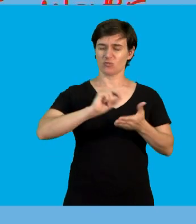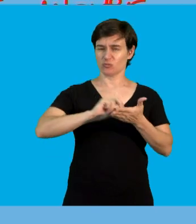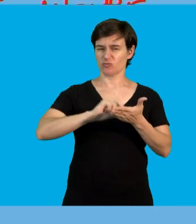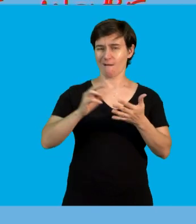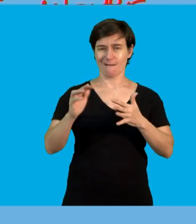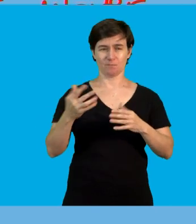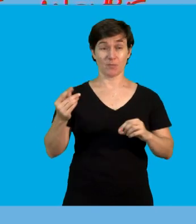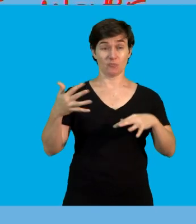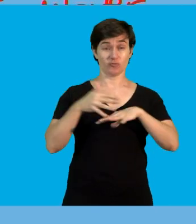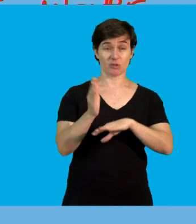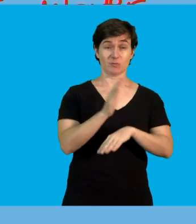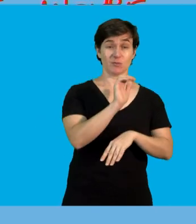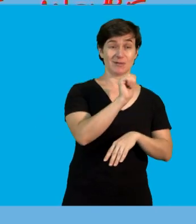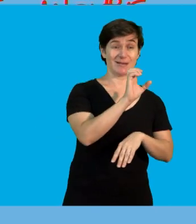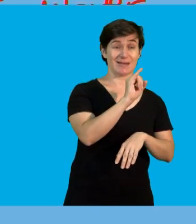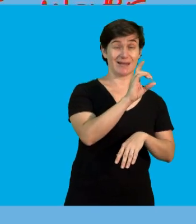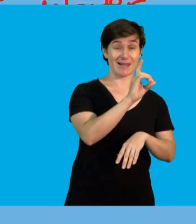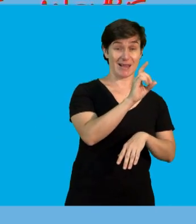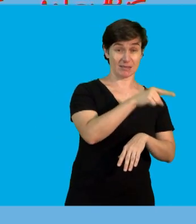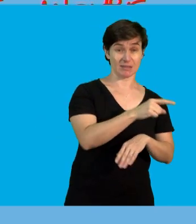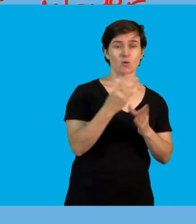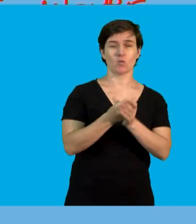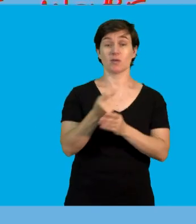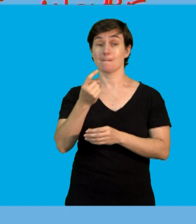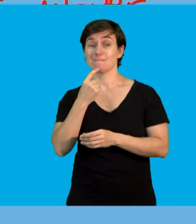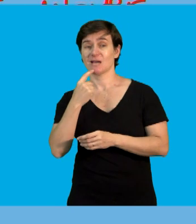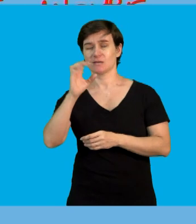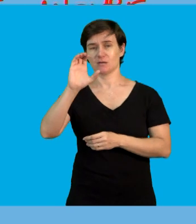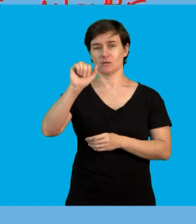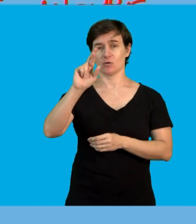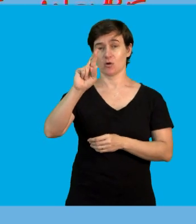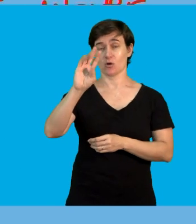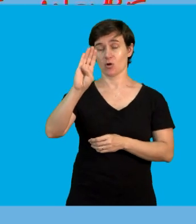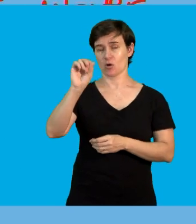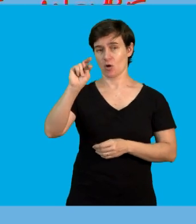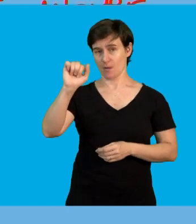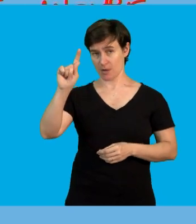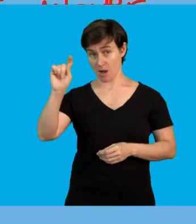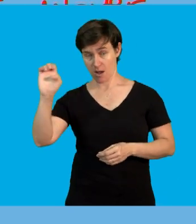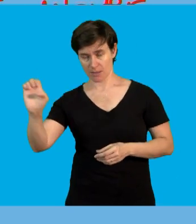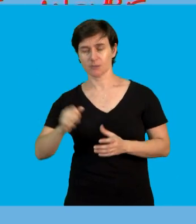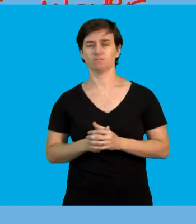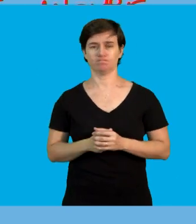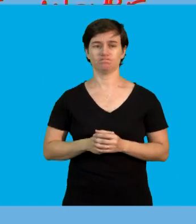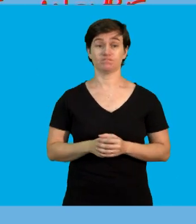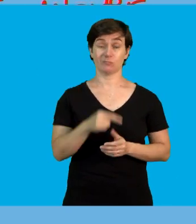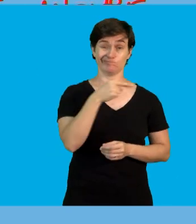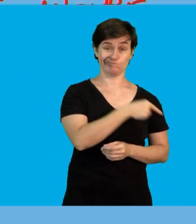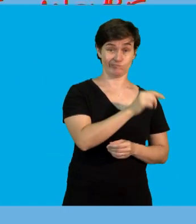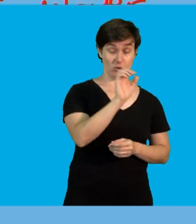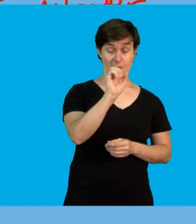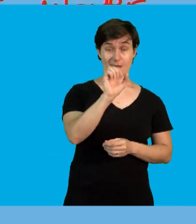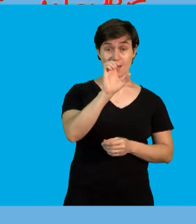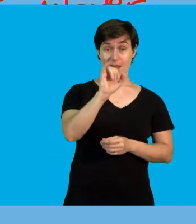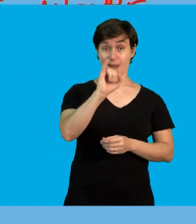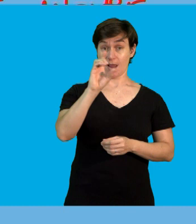to write the reaction between an acid and a metal carbonate. So again, the word equation for this reaction. So we know that we have